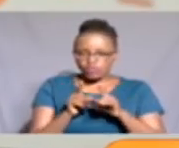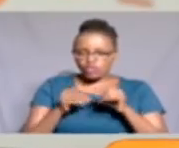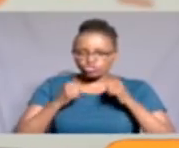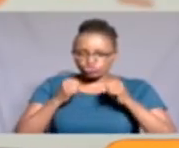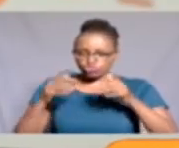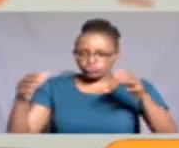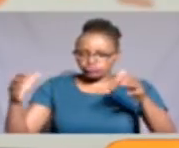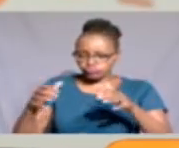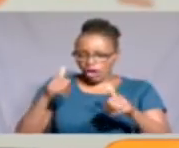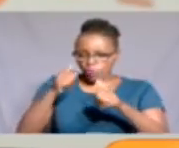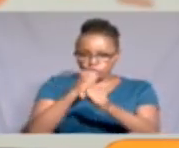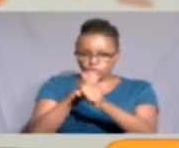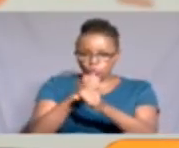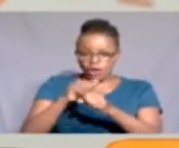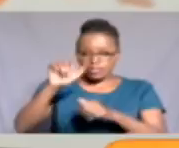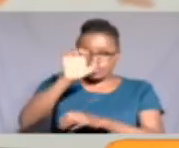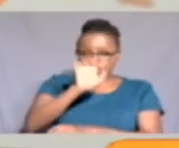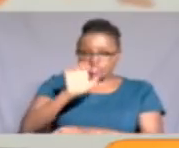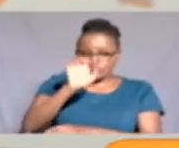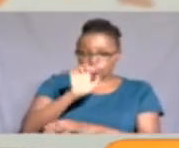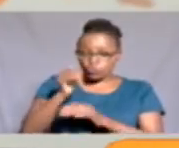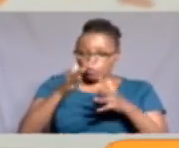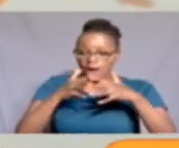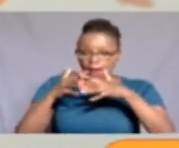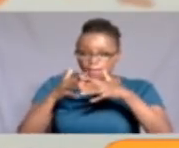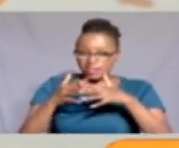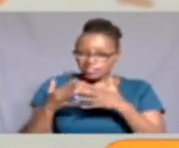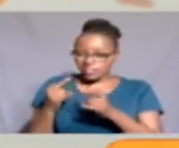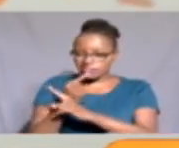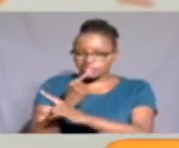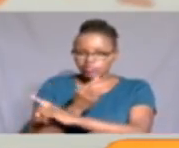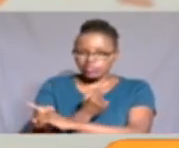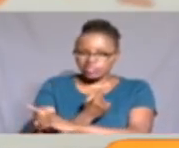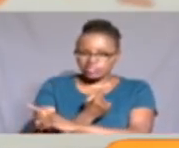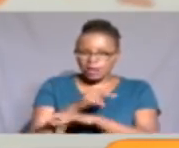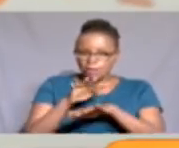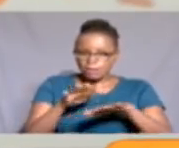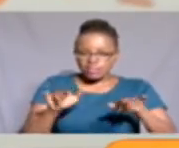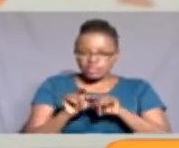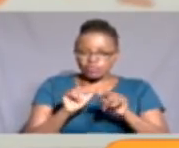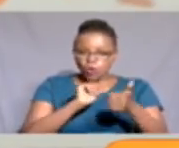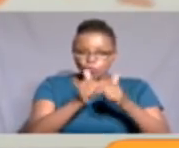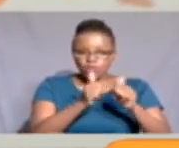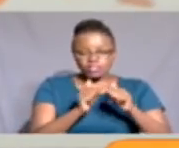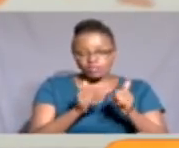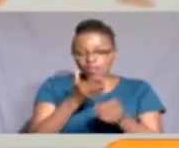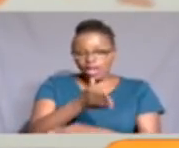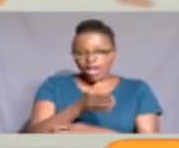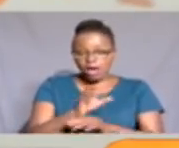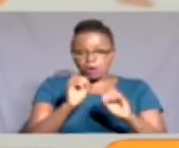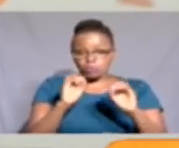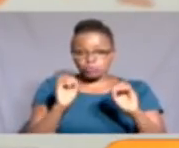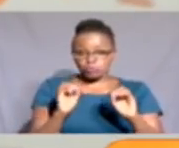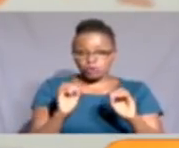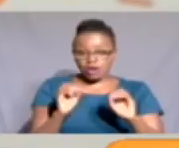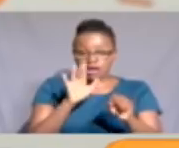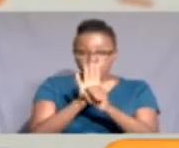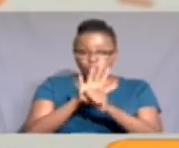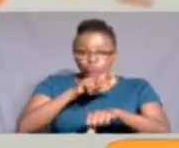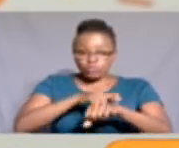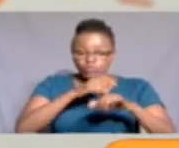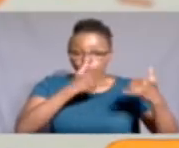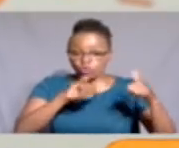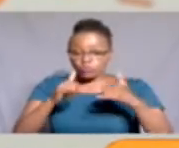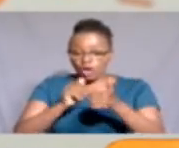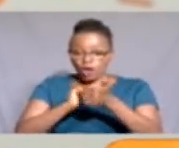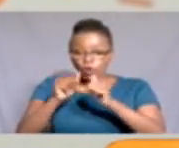are operating in Europe, US, and other markets. We compete with them here. And a lot of times when we try